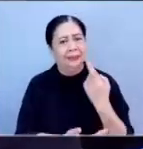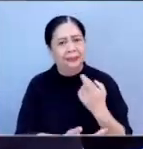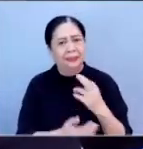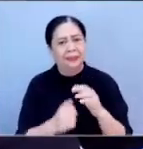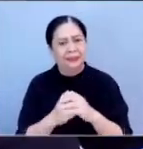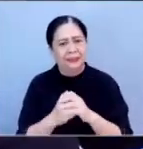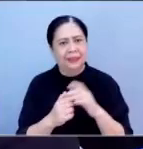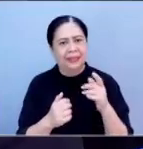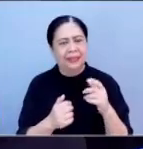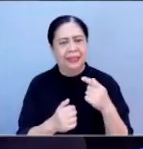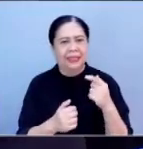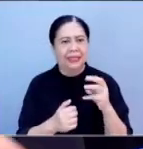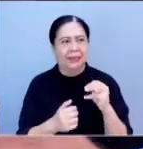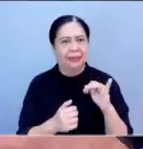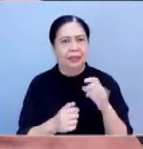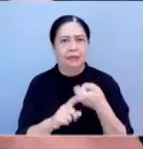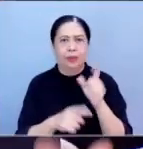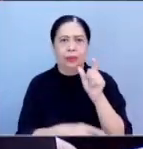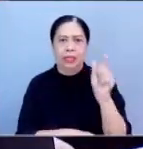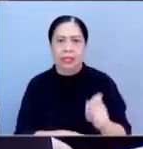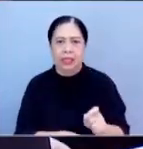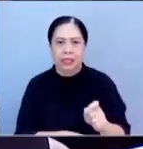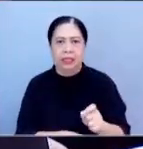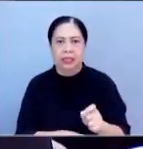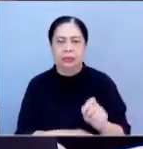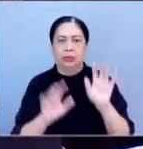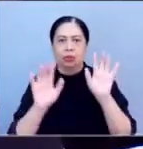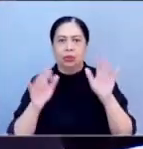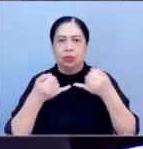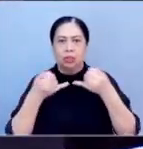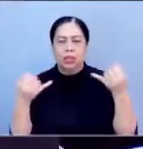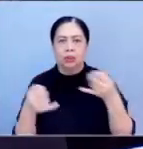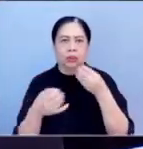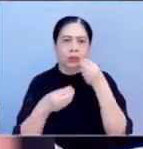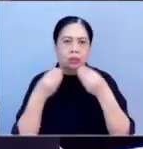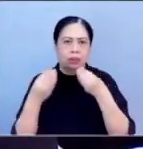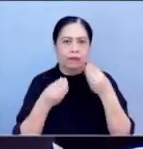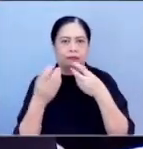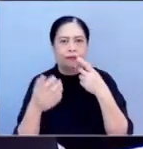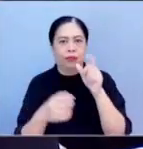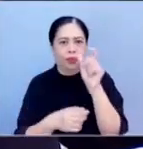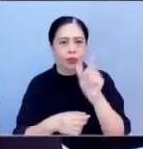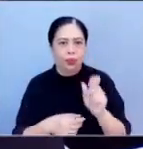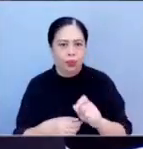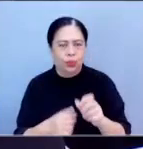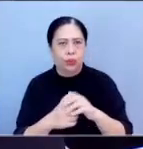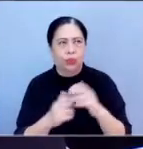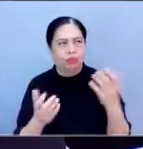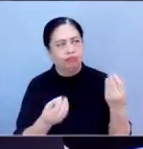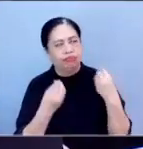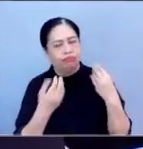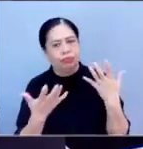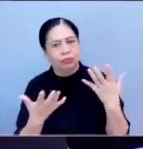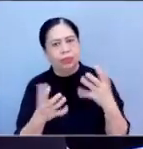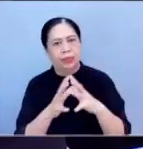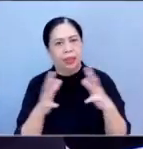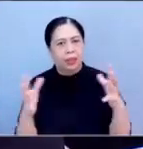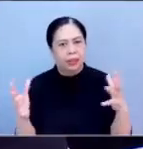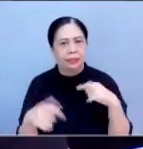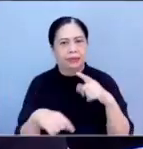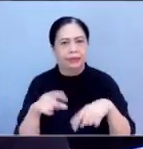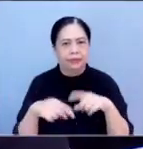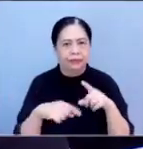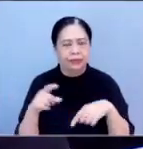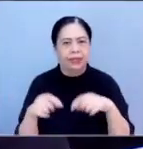Gambino, right? So he's from Italy, and so he cooks this amazing Italian food. Pasta. So he was kind of the one that taught me how to cook, so it's a lot of that. But my friend here,